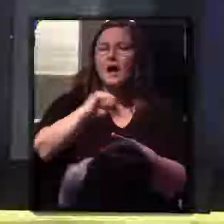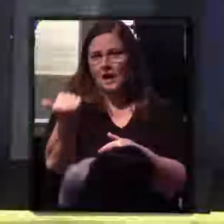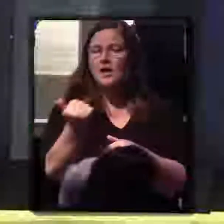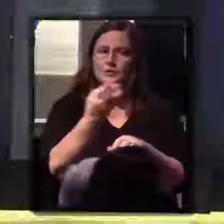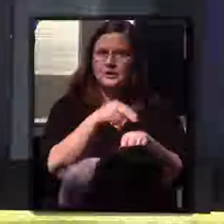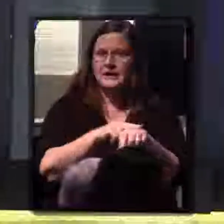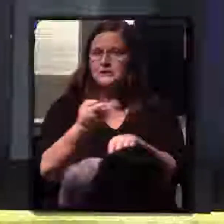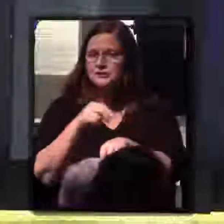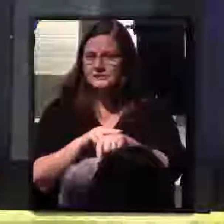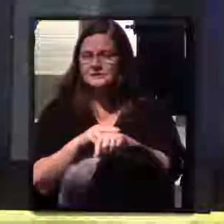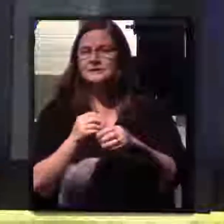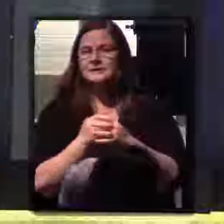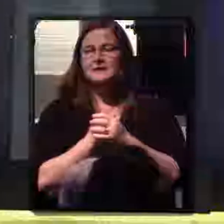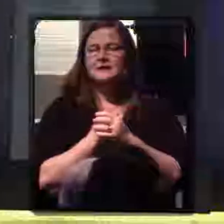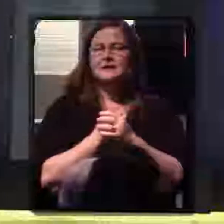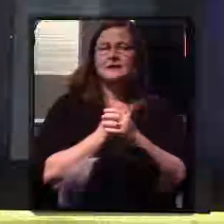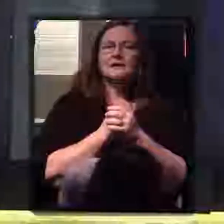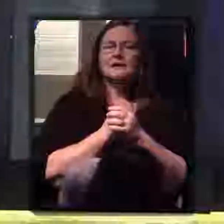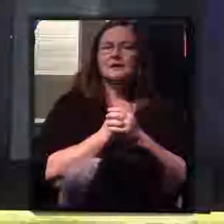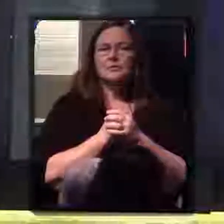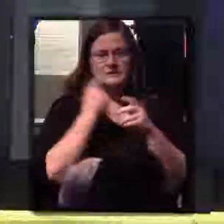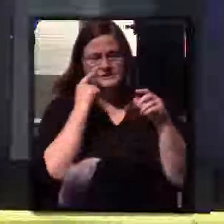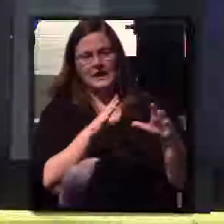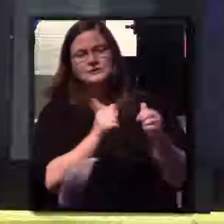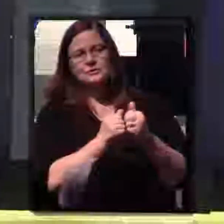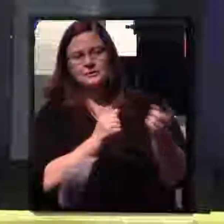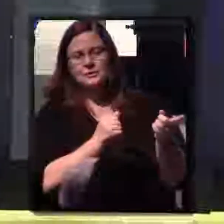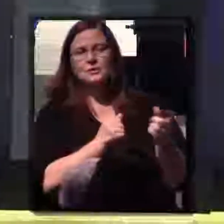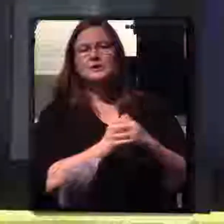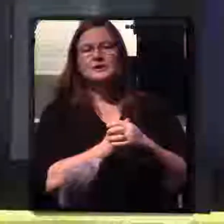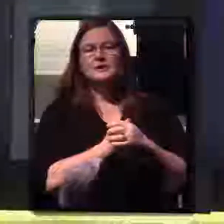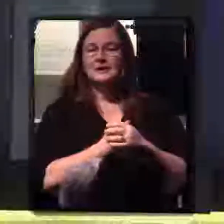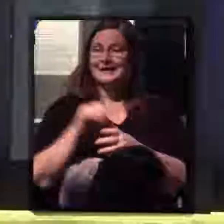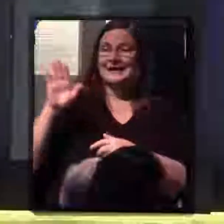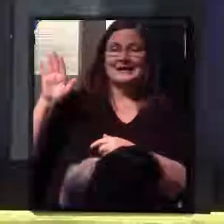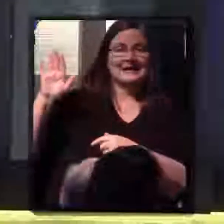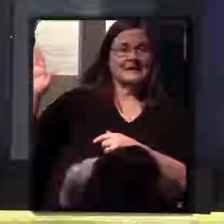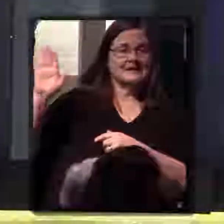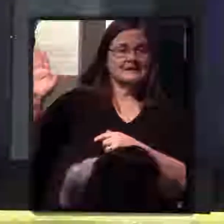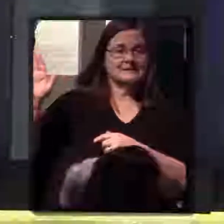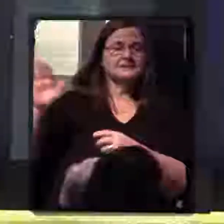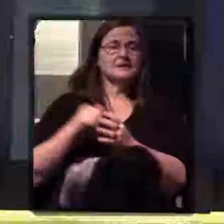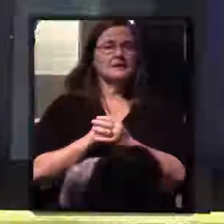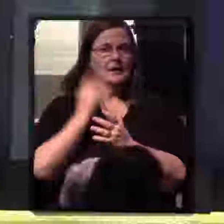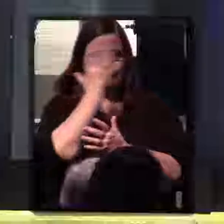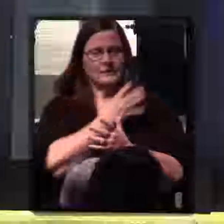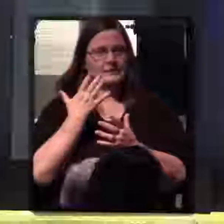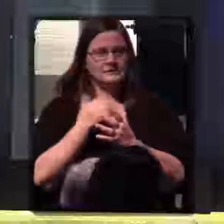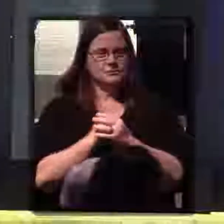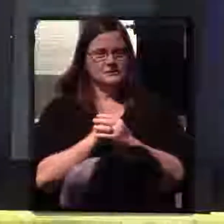"Just as many," that is the surrounding nations, "were astonished at you," meaning the nation of Israel, "so